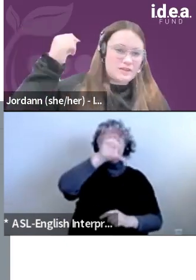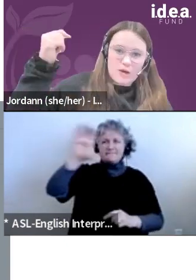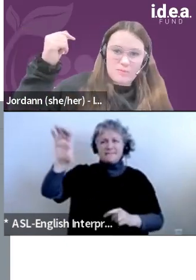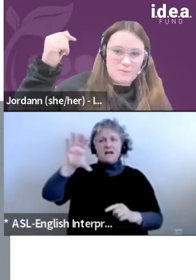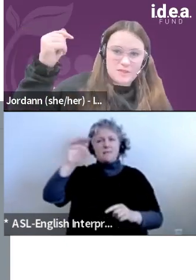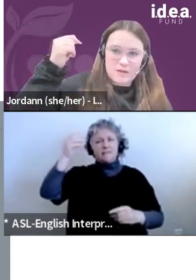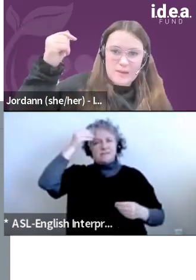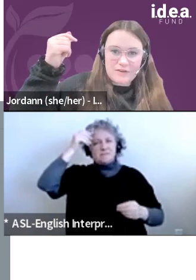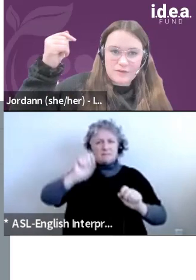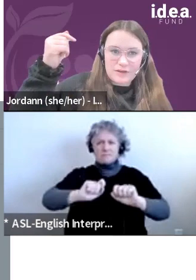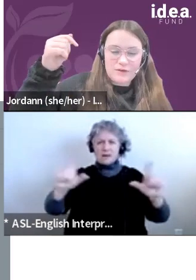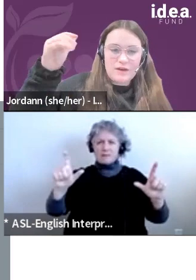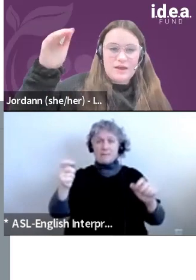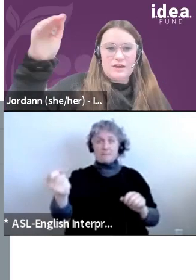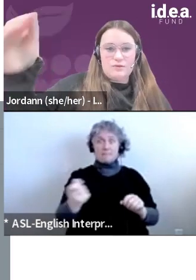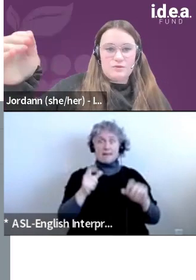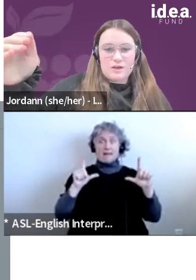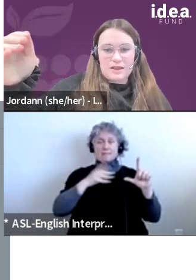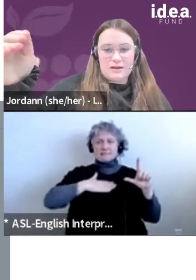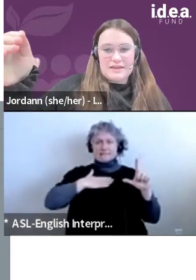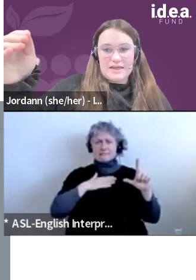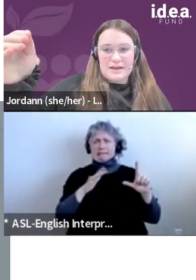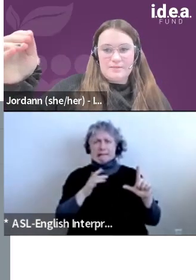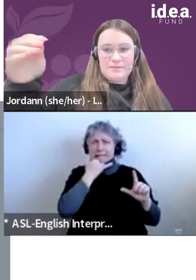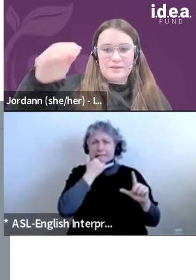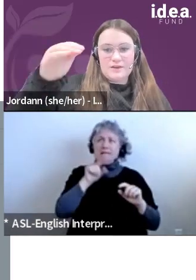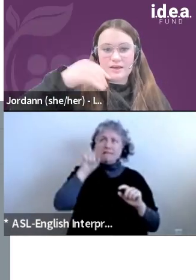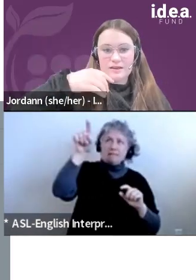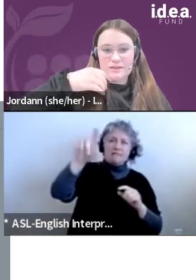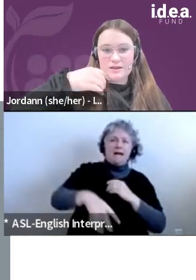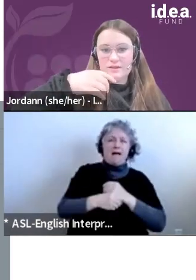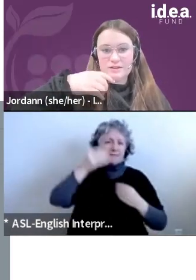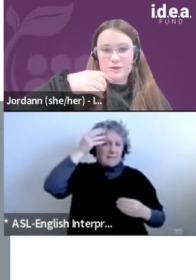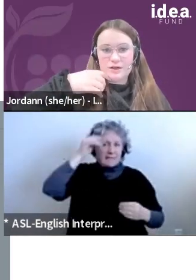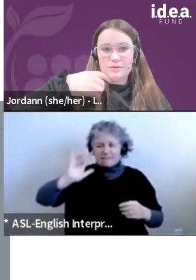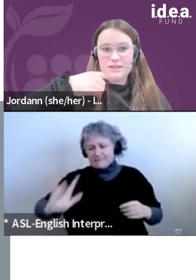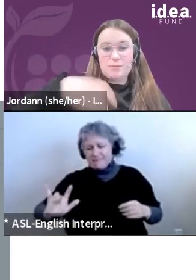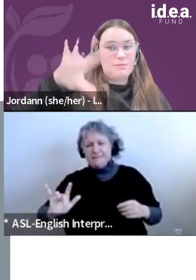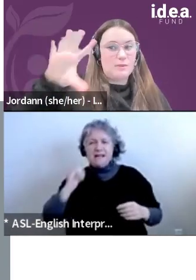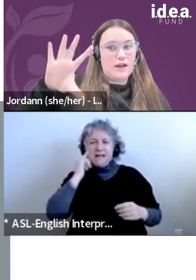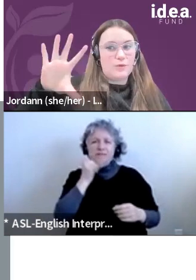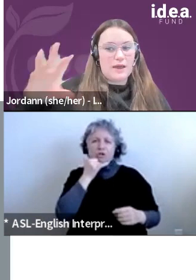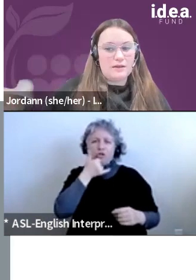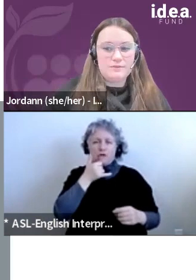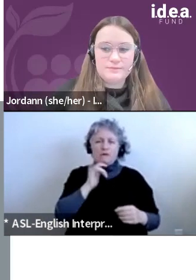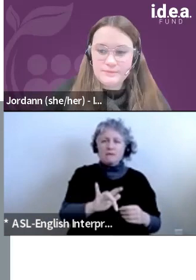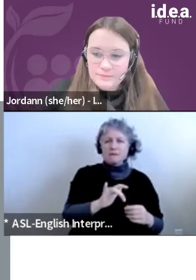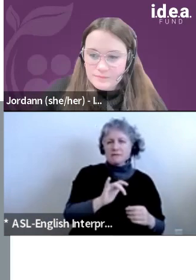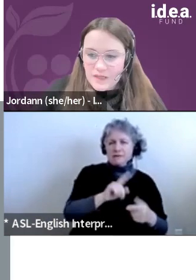can get this pop-up to come back for you and click add data if you click cancel out of this screen, but this will pop up right